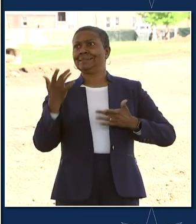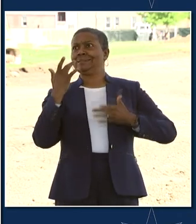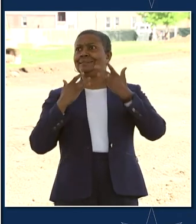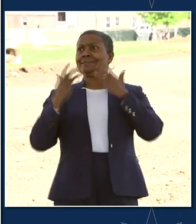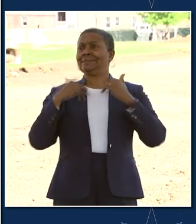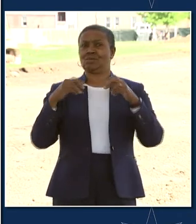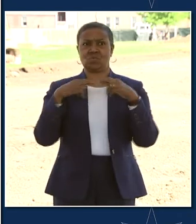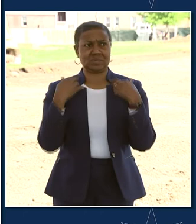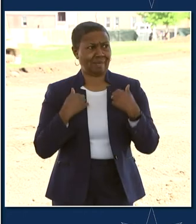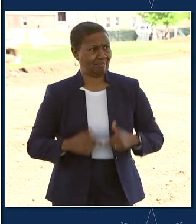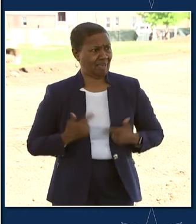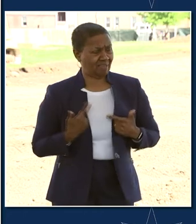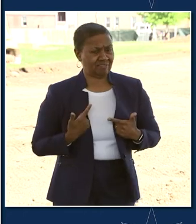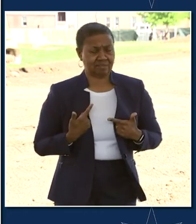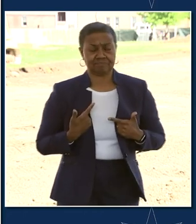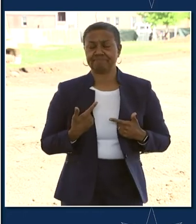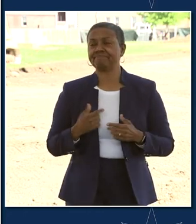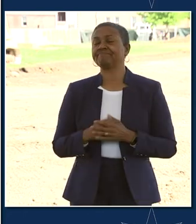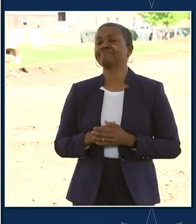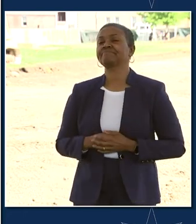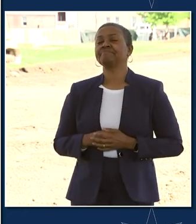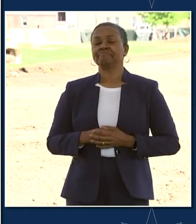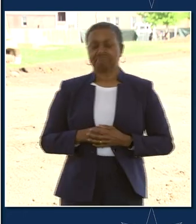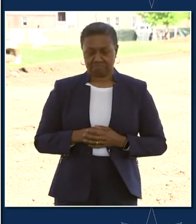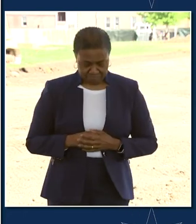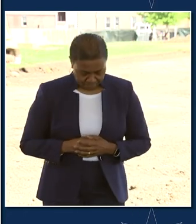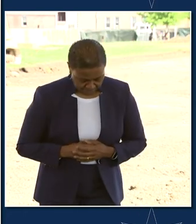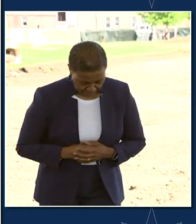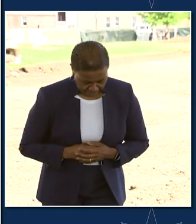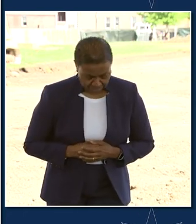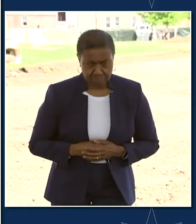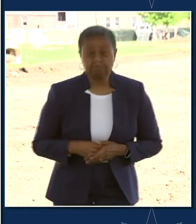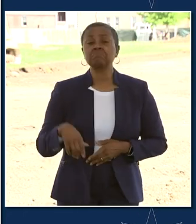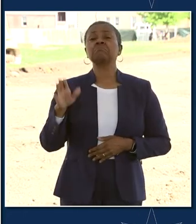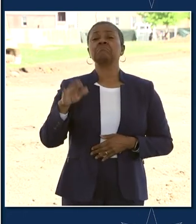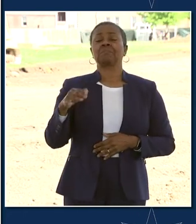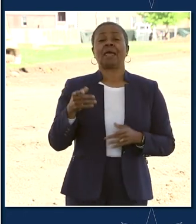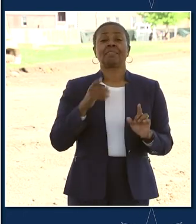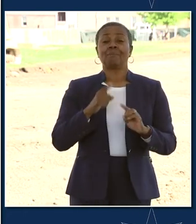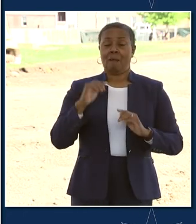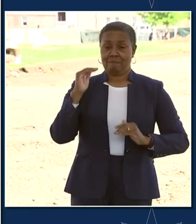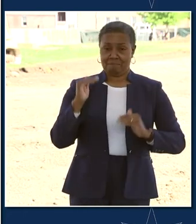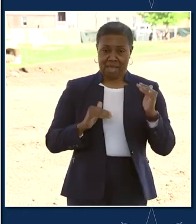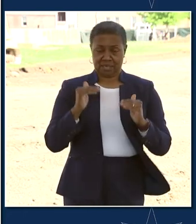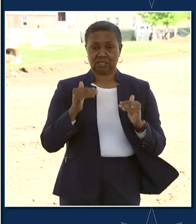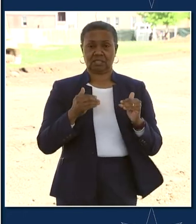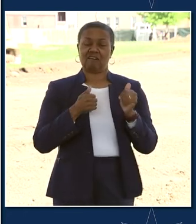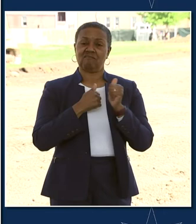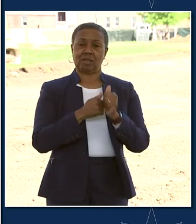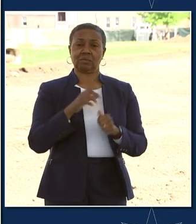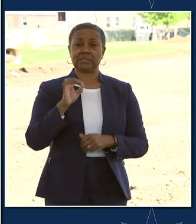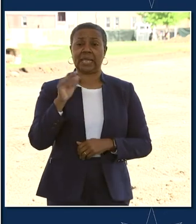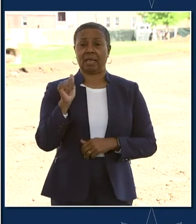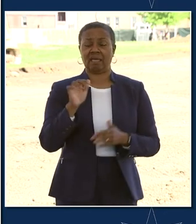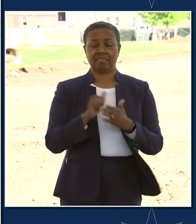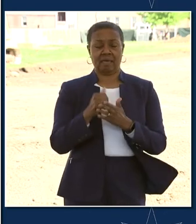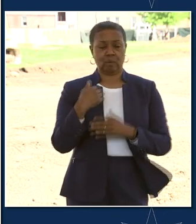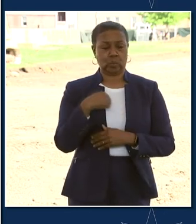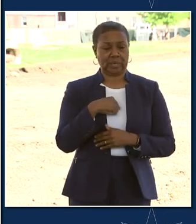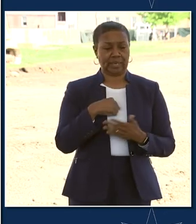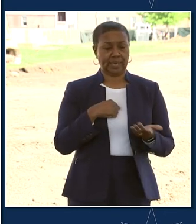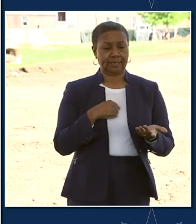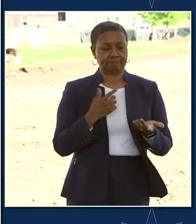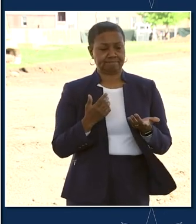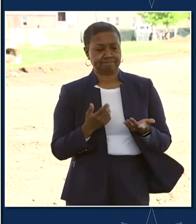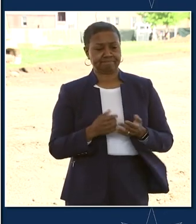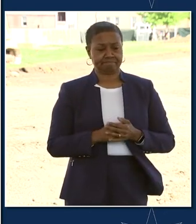at risk? Well, look, it's all about balance and making sure that we follow the data, that we